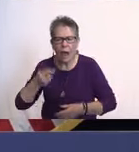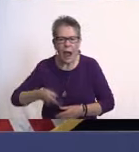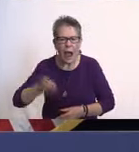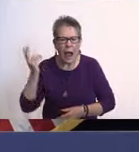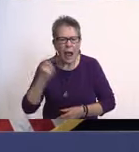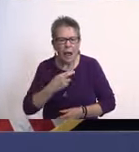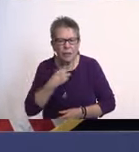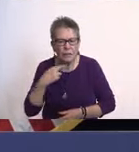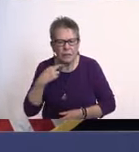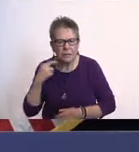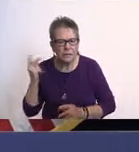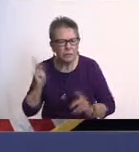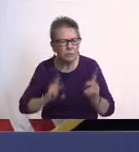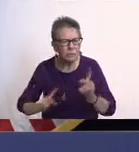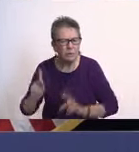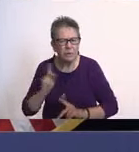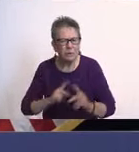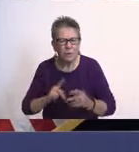fair to say, Judy?